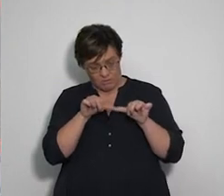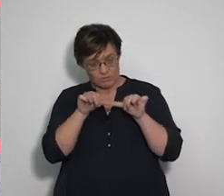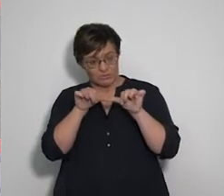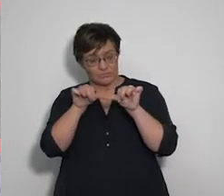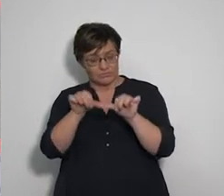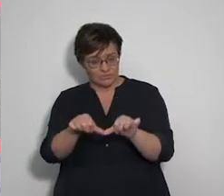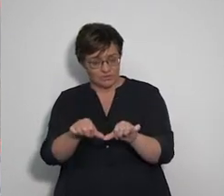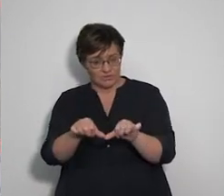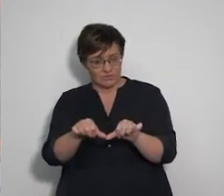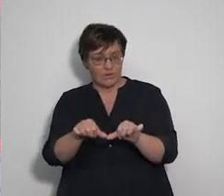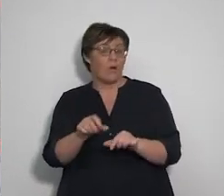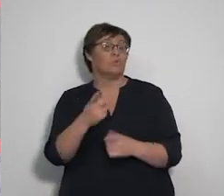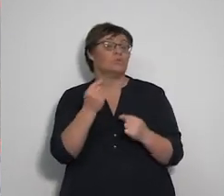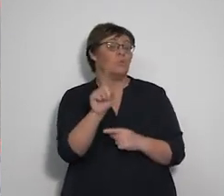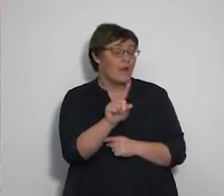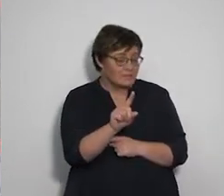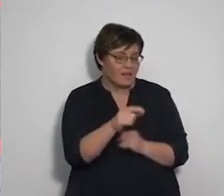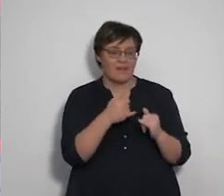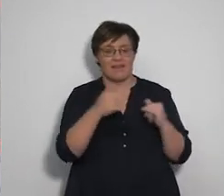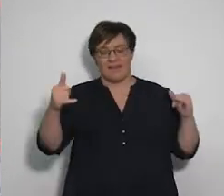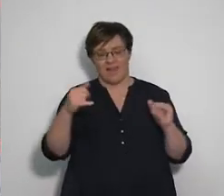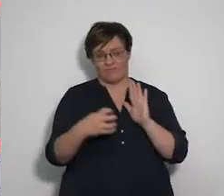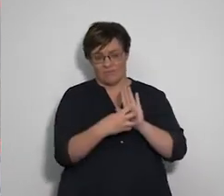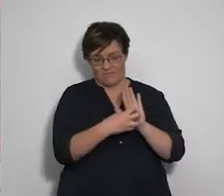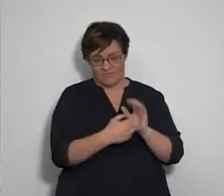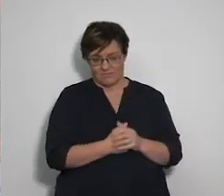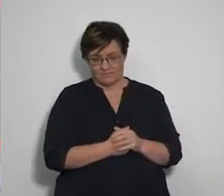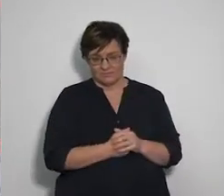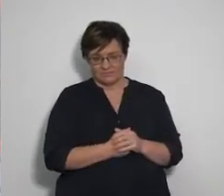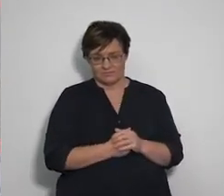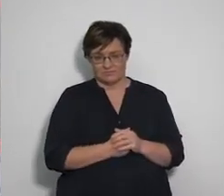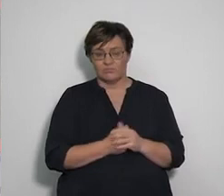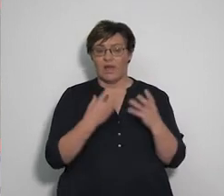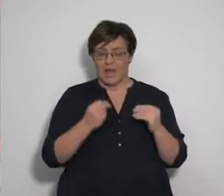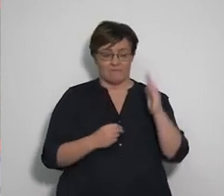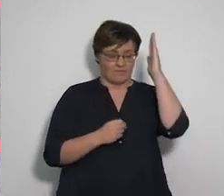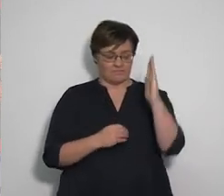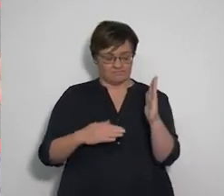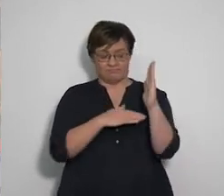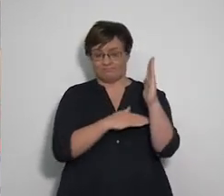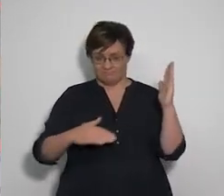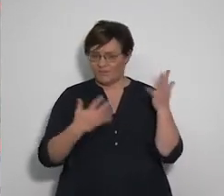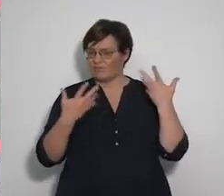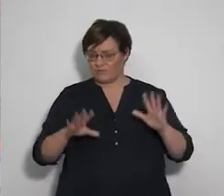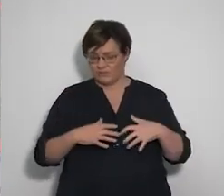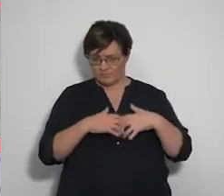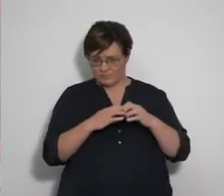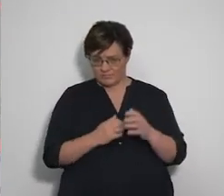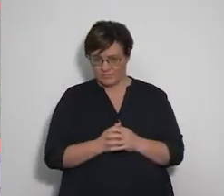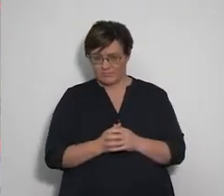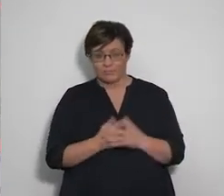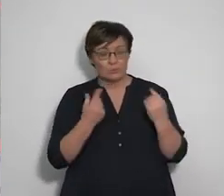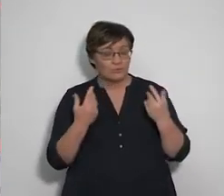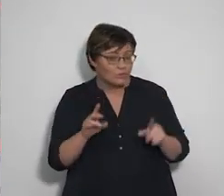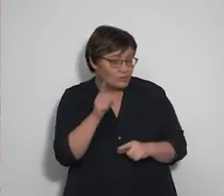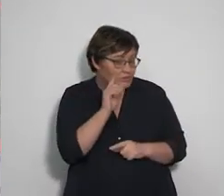is continuous, we're drawing line graphs. So we've got our axes set up. We've just drawn the axes.